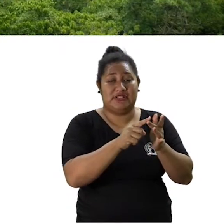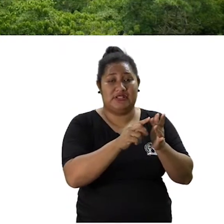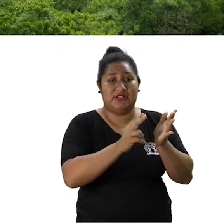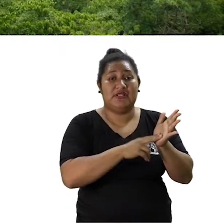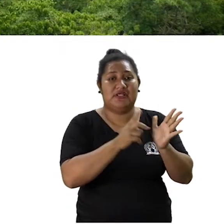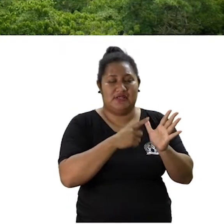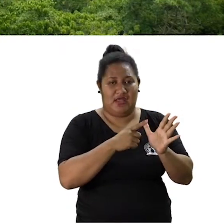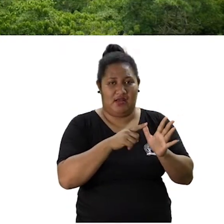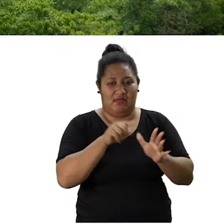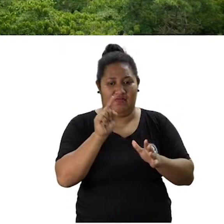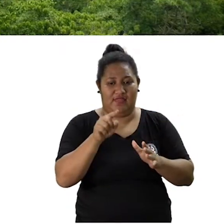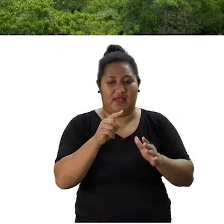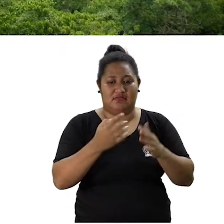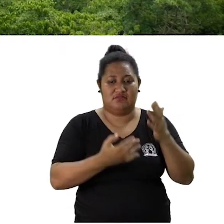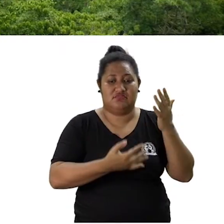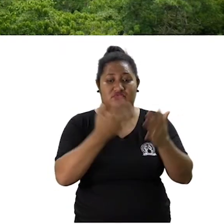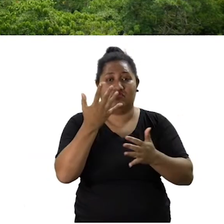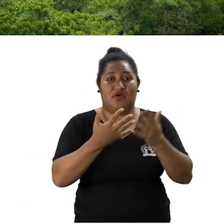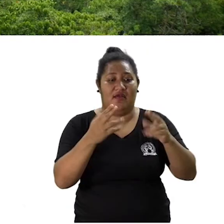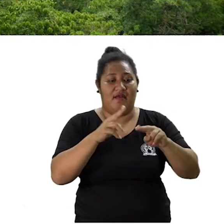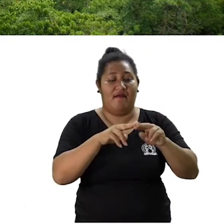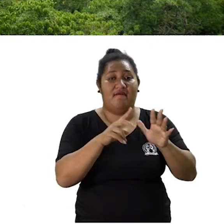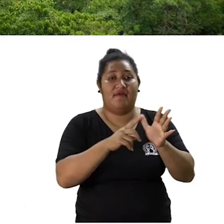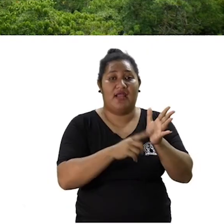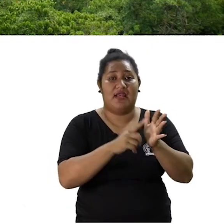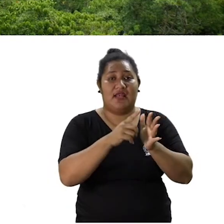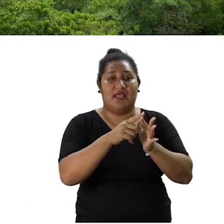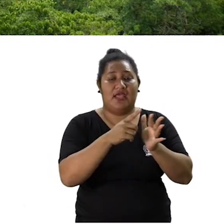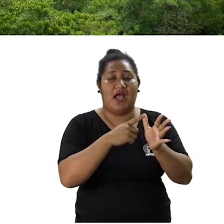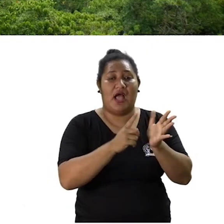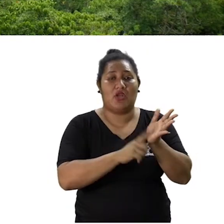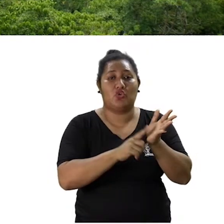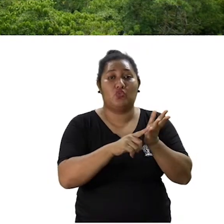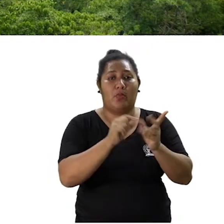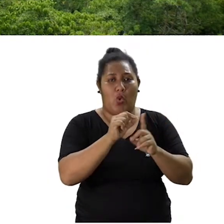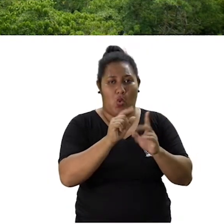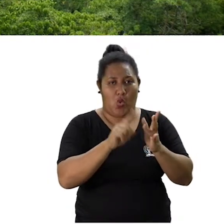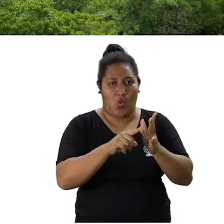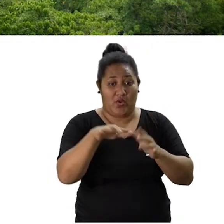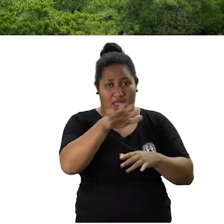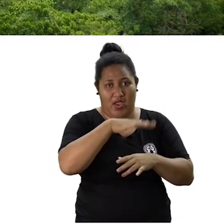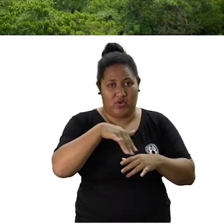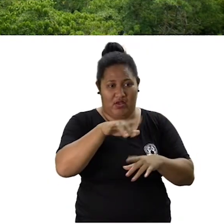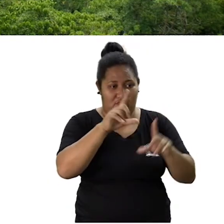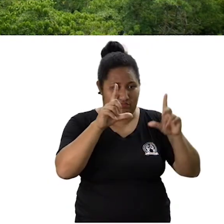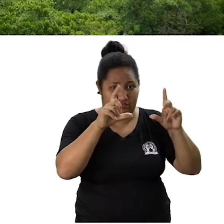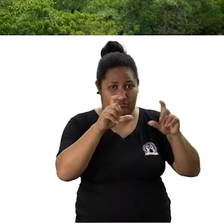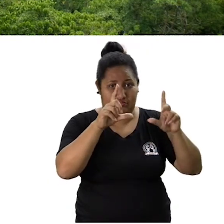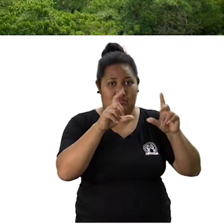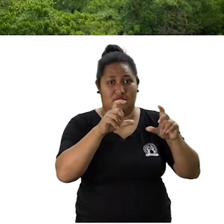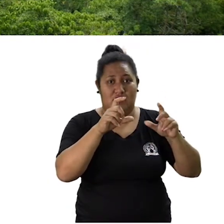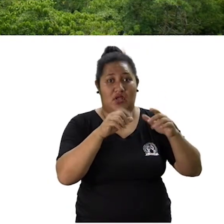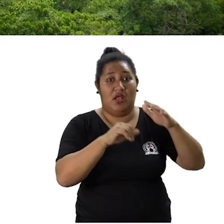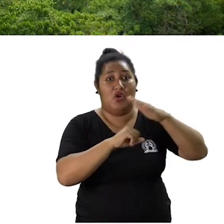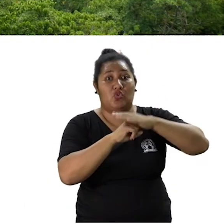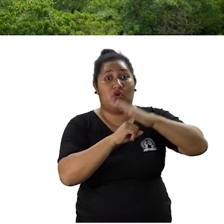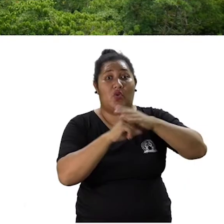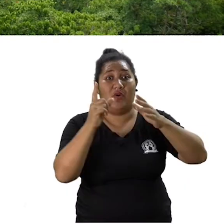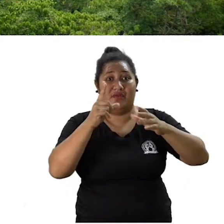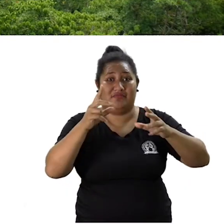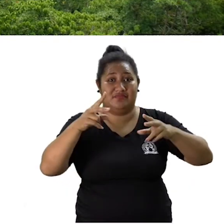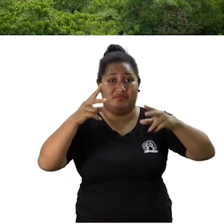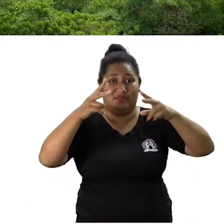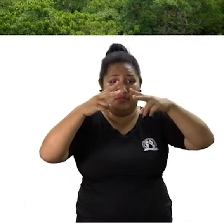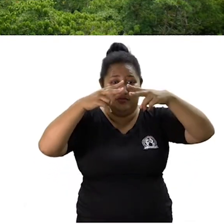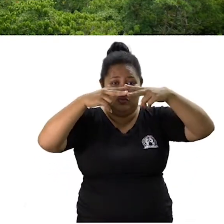at Falealupo. O le ata lea o pue mai lungo le canopy